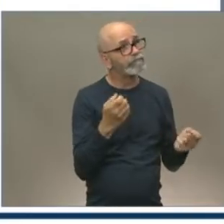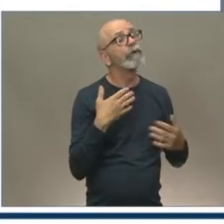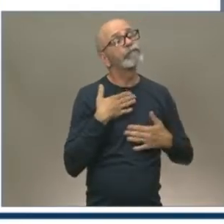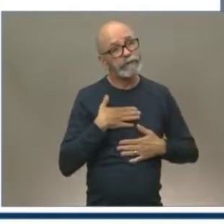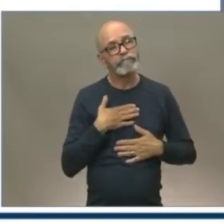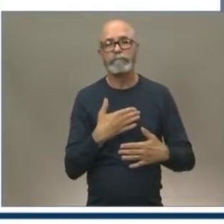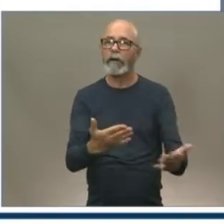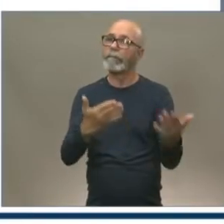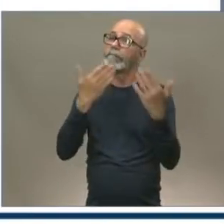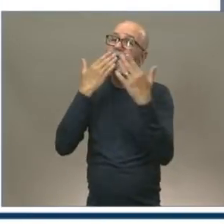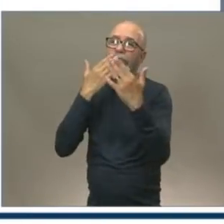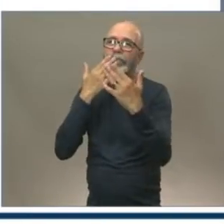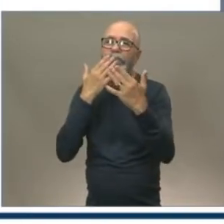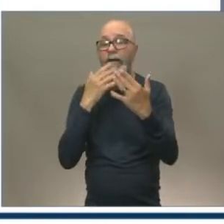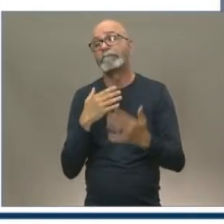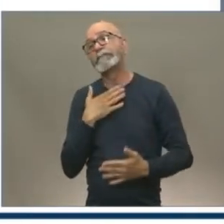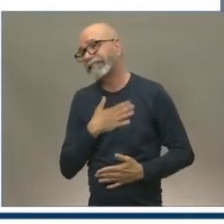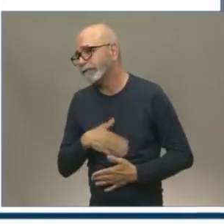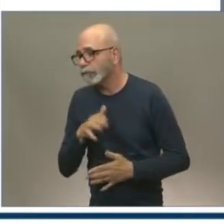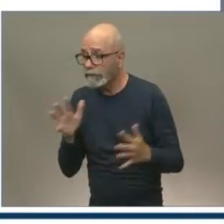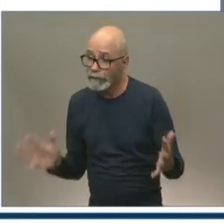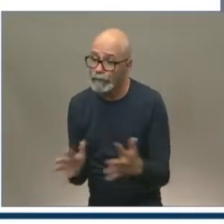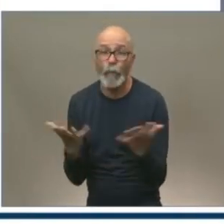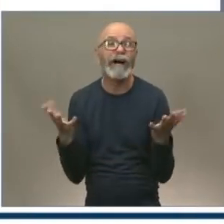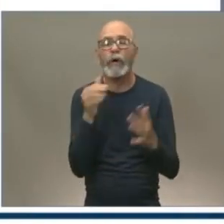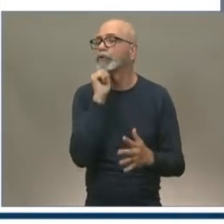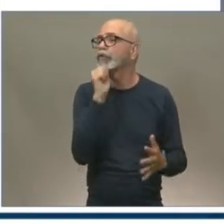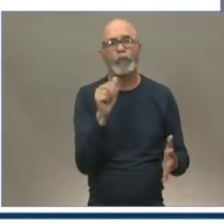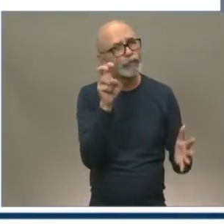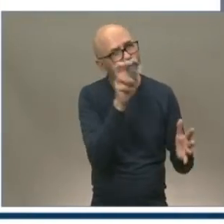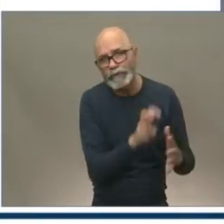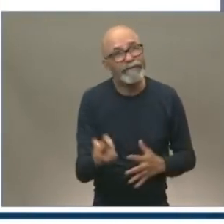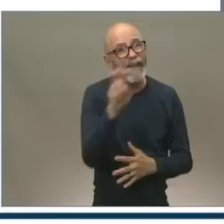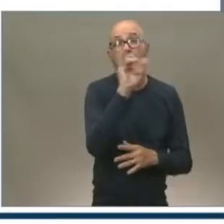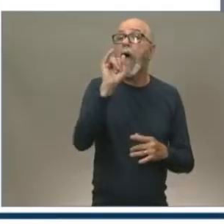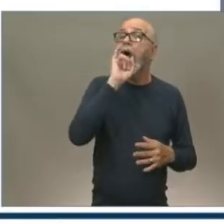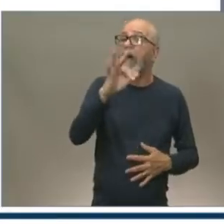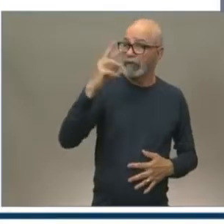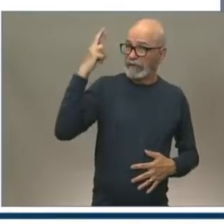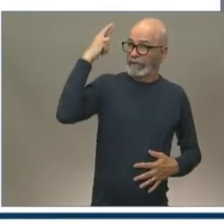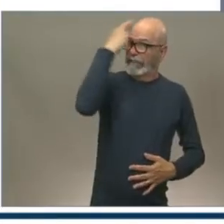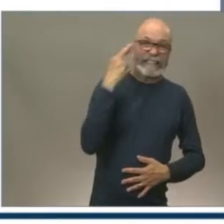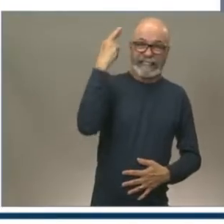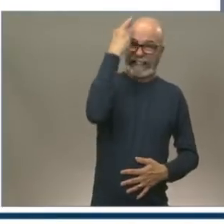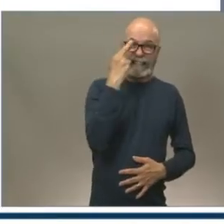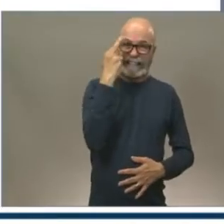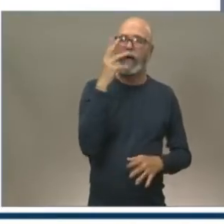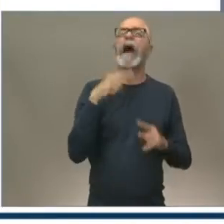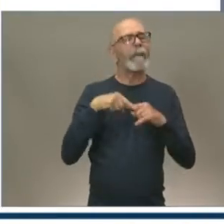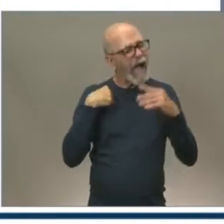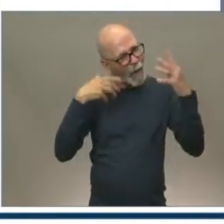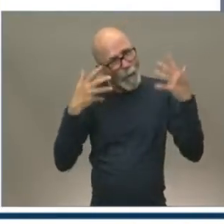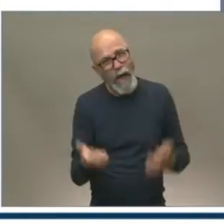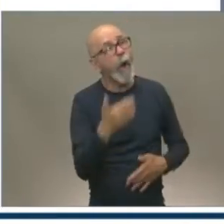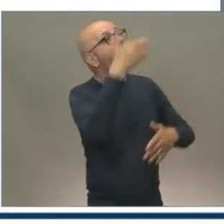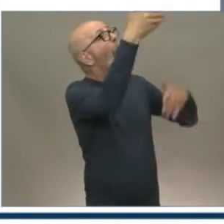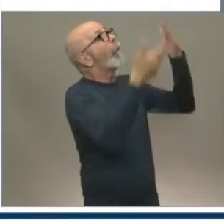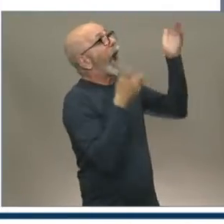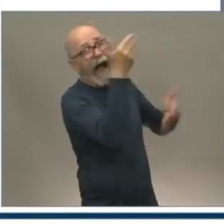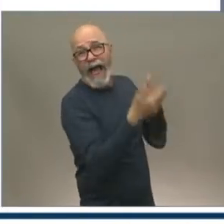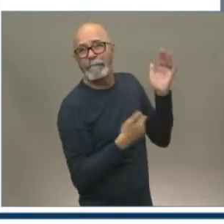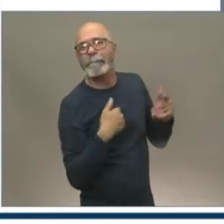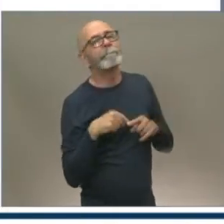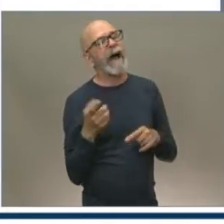traveling unless it's absolutely essential. Of course, we want to welcome people to our province, but now is not the time to come to Nova